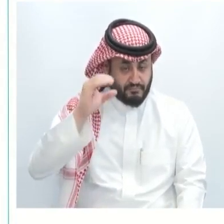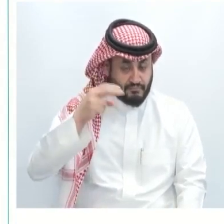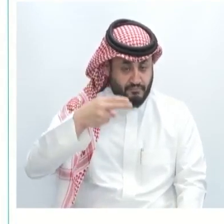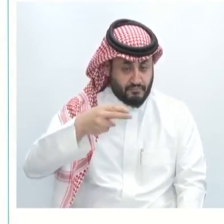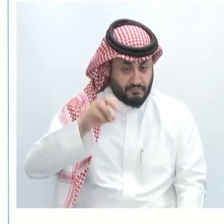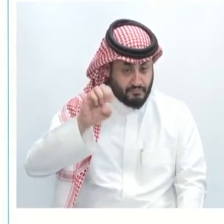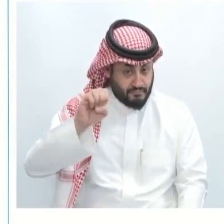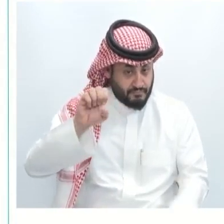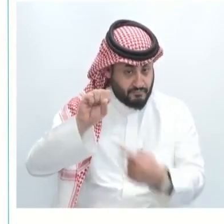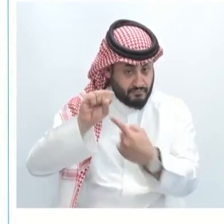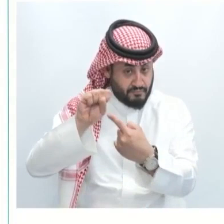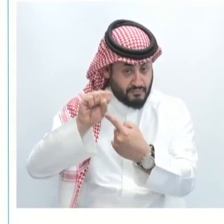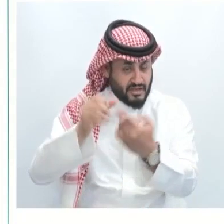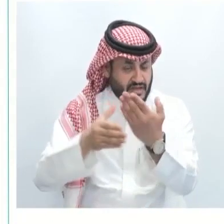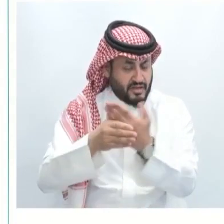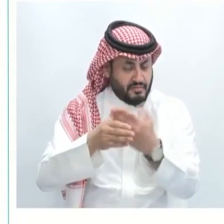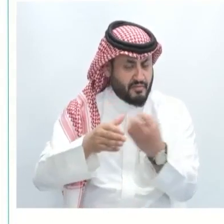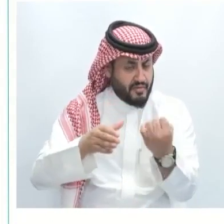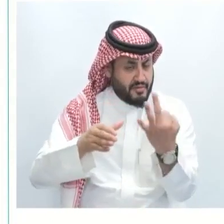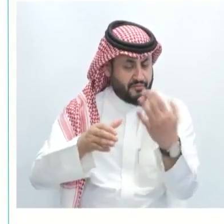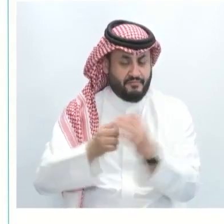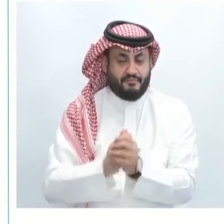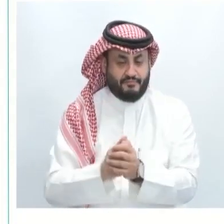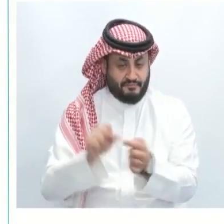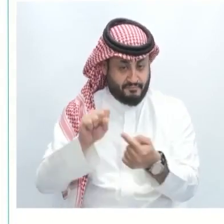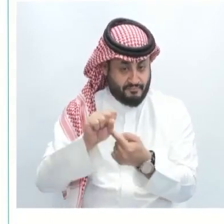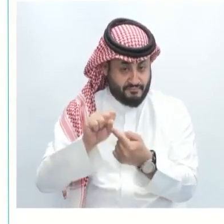say three sandwiches.